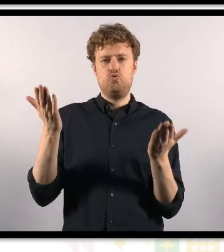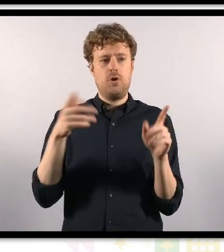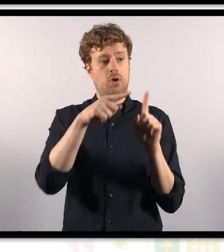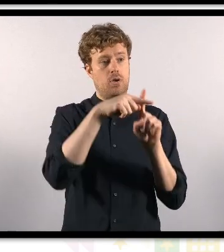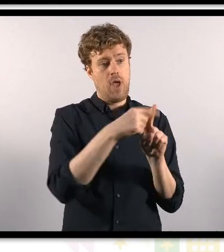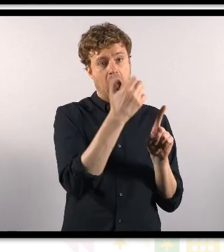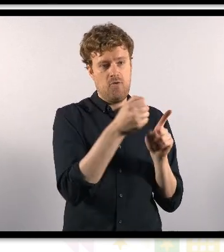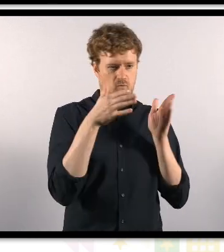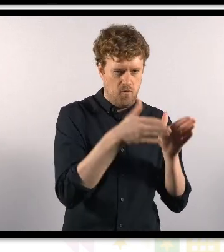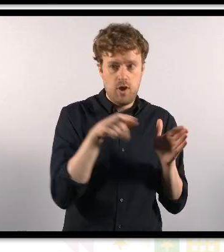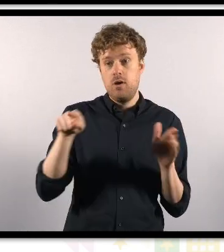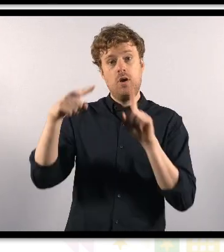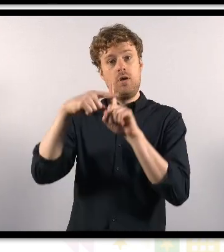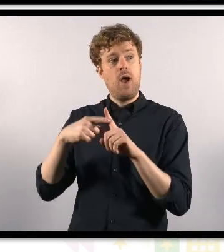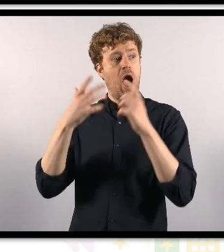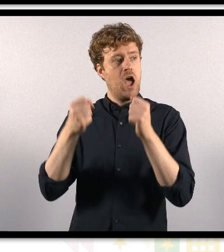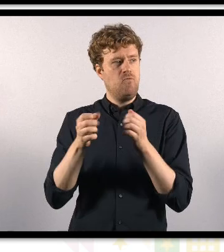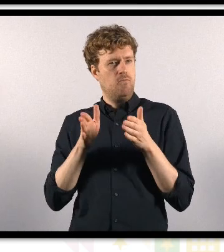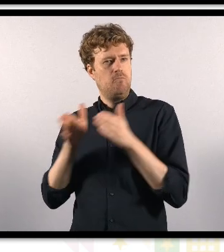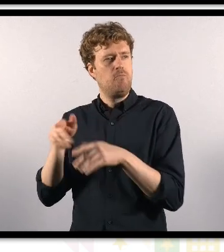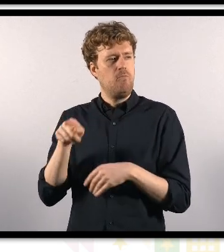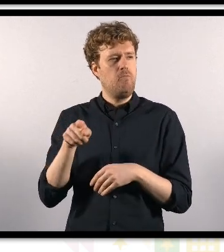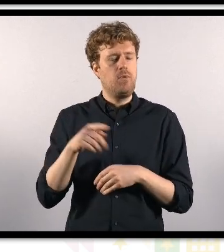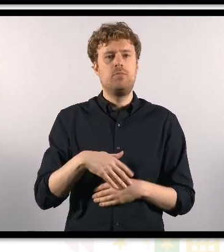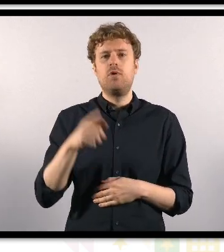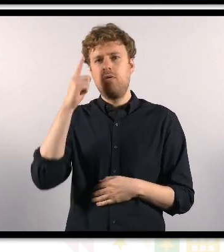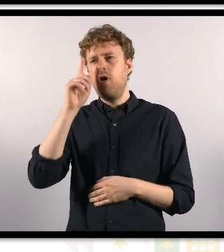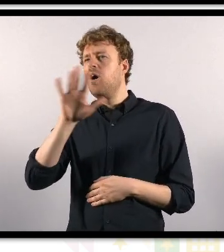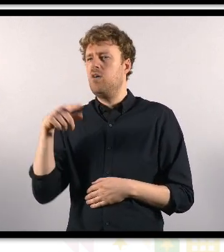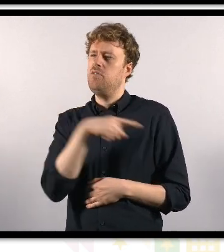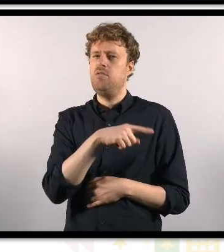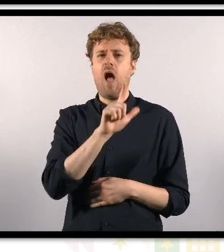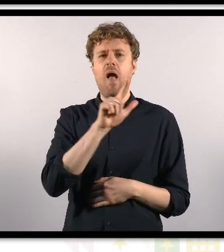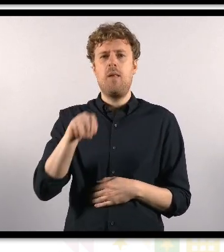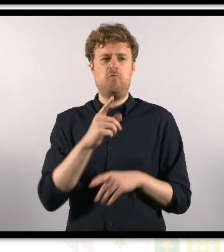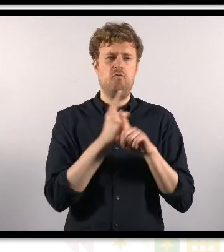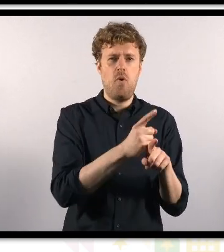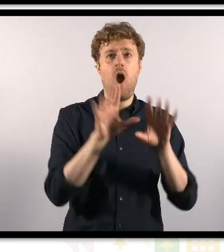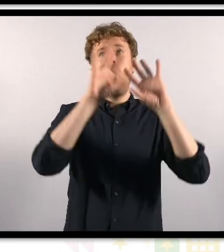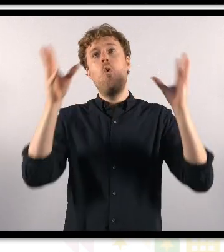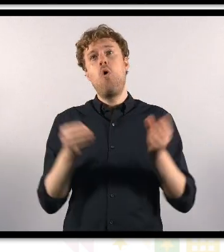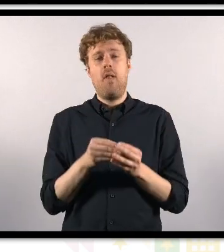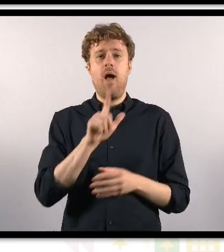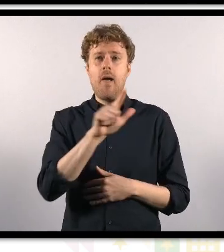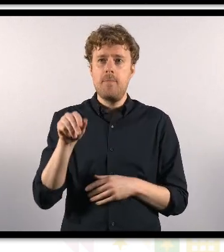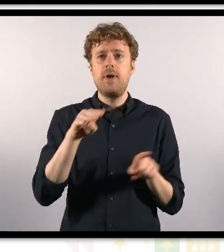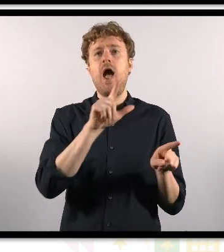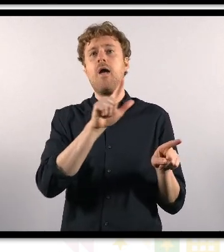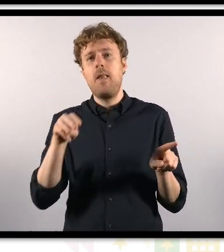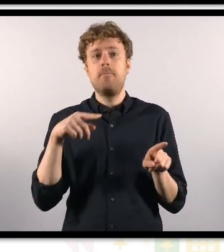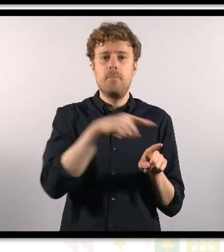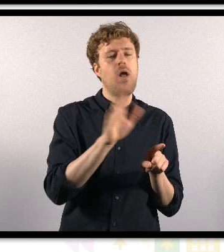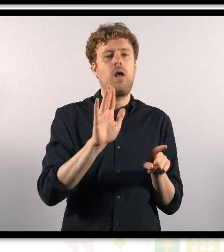have standardization. We need standardization on the ingest side, and we need standardization on the query side. We need widespread adoption of open